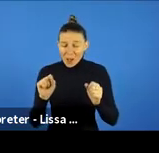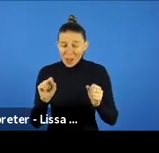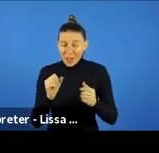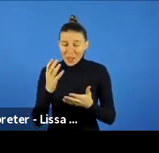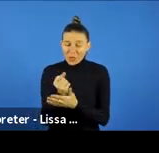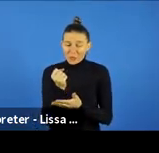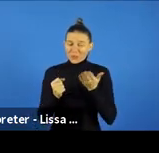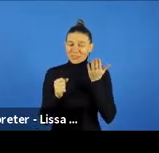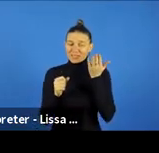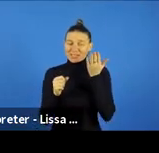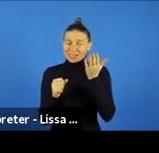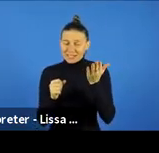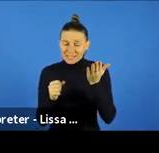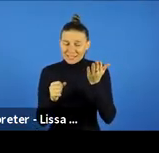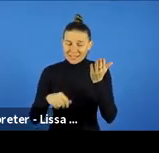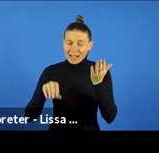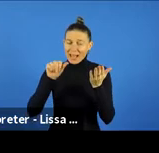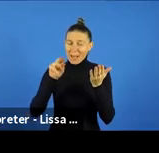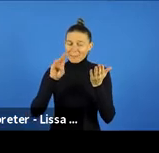BTI. Thank you very much.